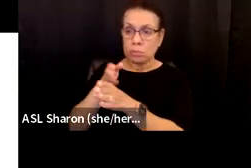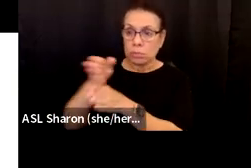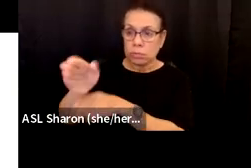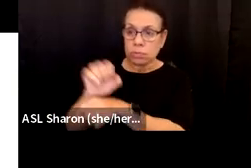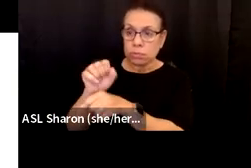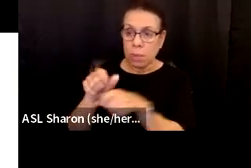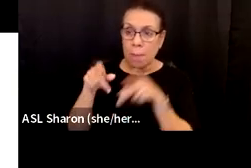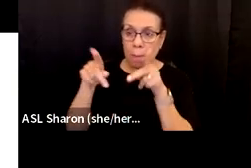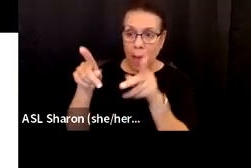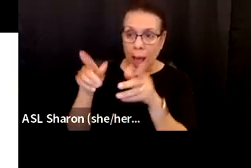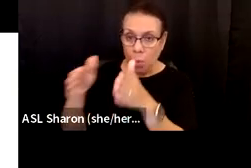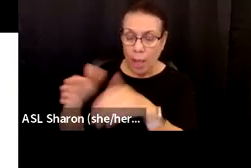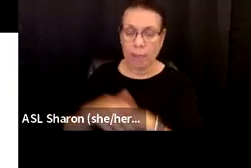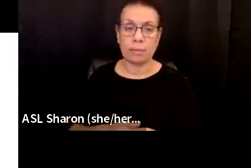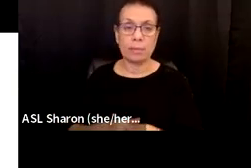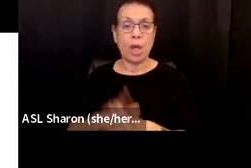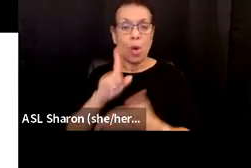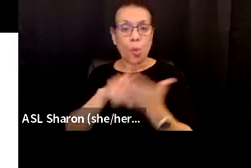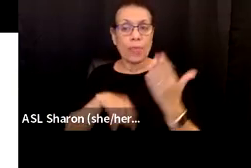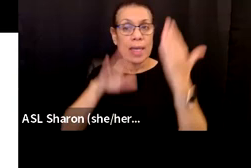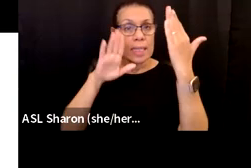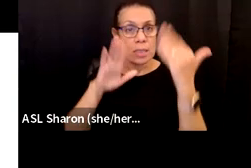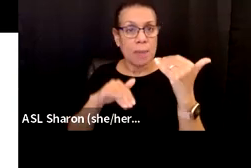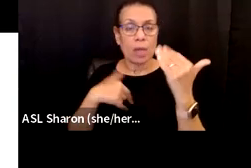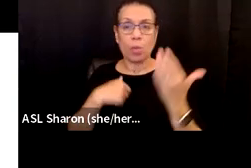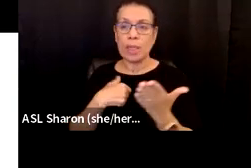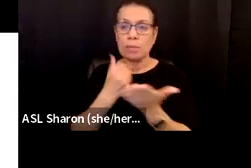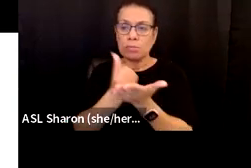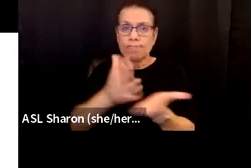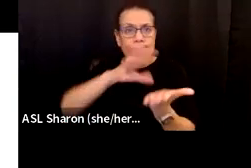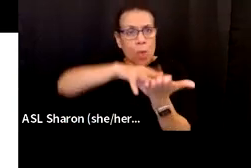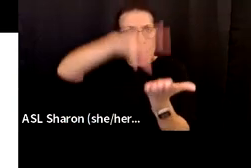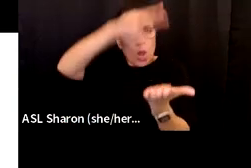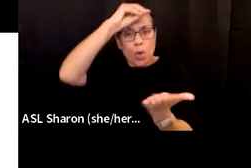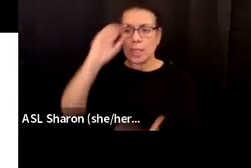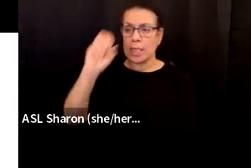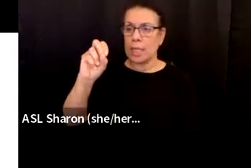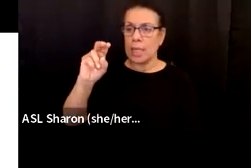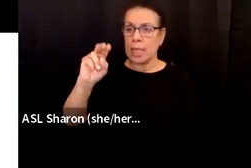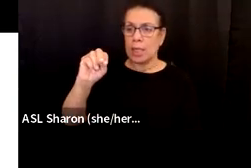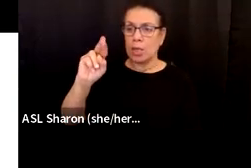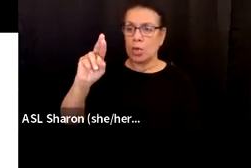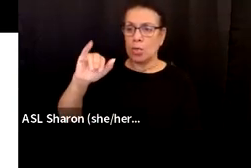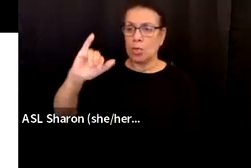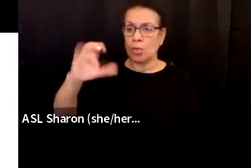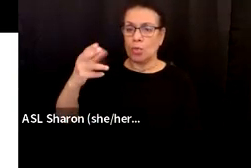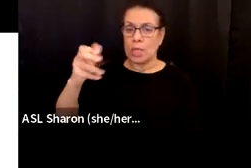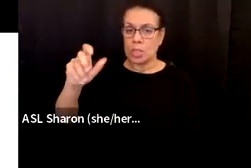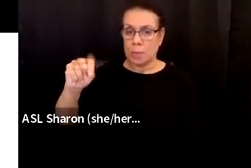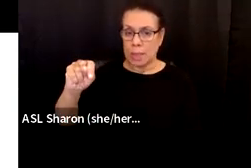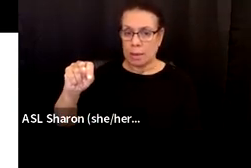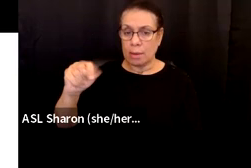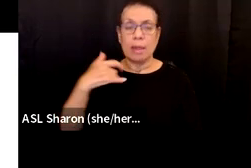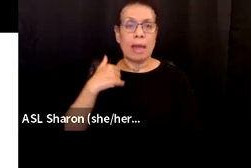expect from the perspective of enrichment what access do students irrespective of their school have to things like fine and performing